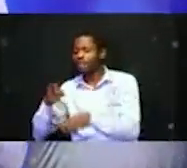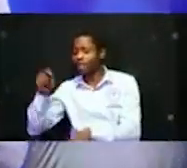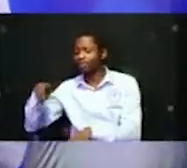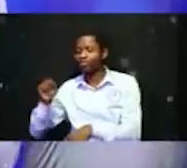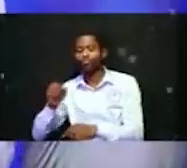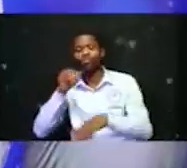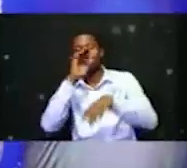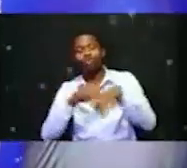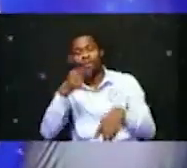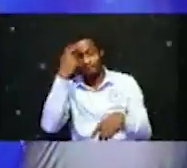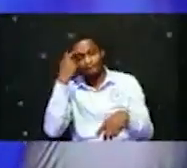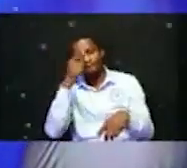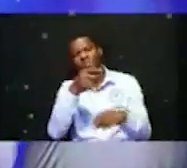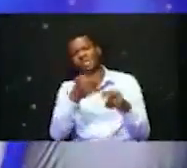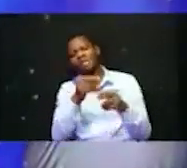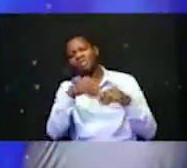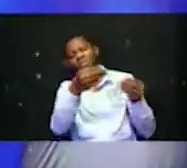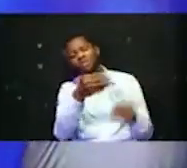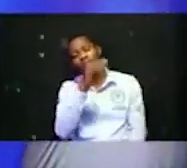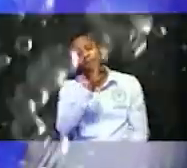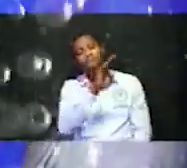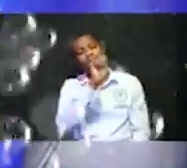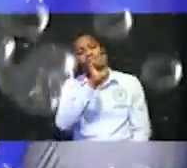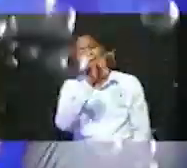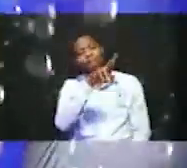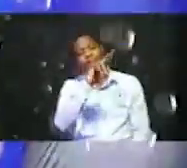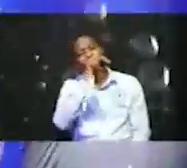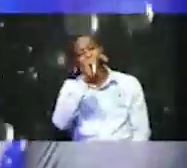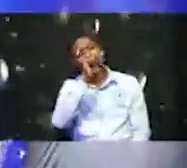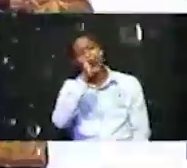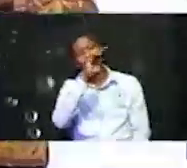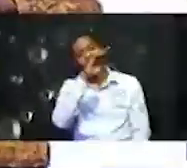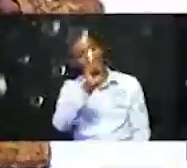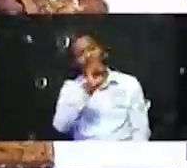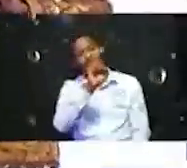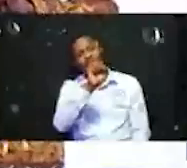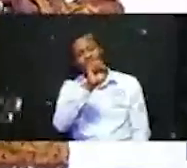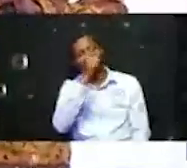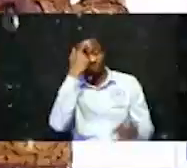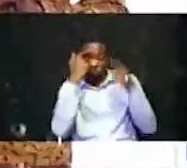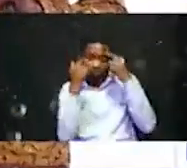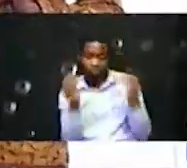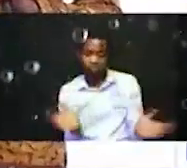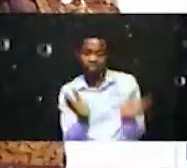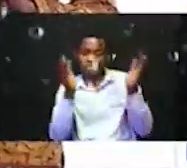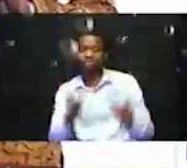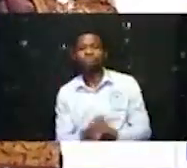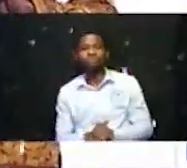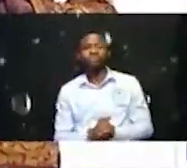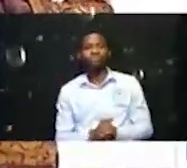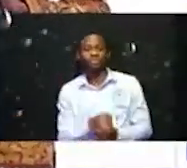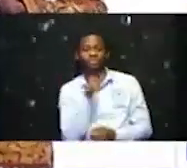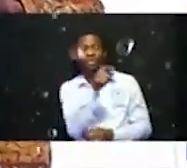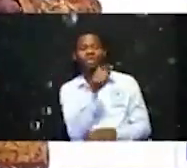because he's a person who encourages. He sold the field he owned